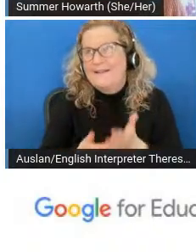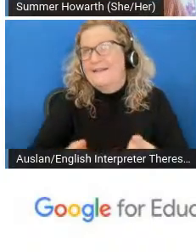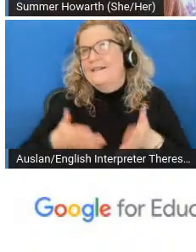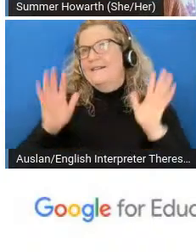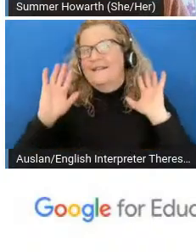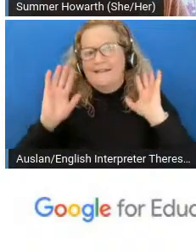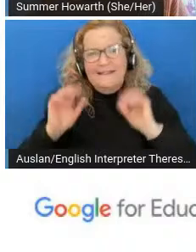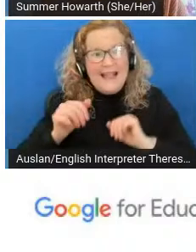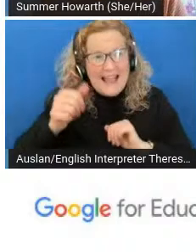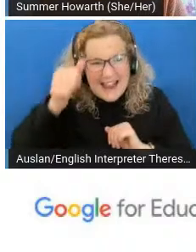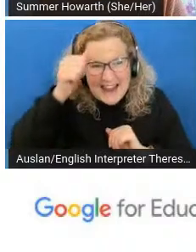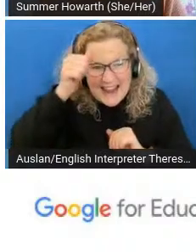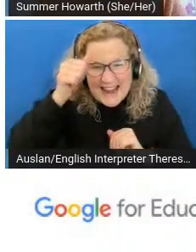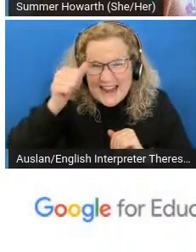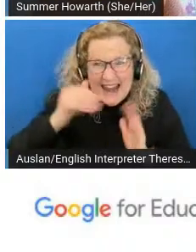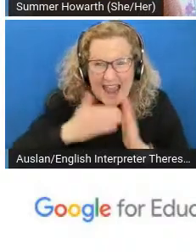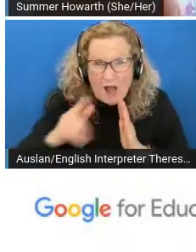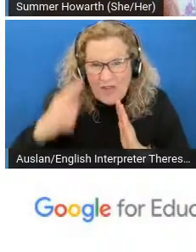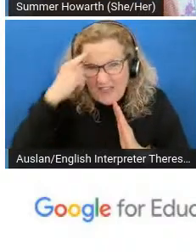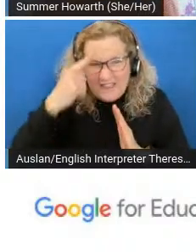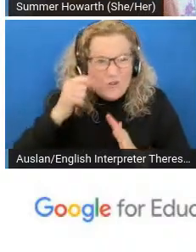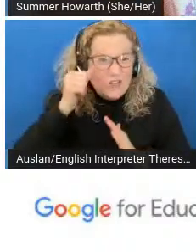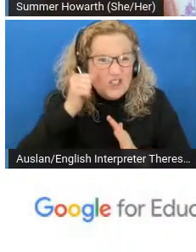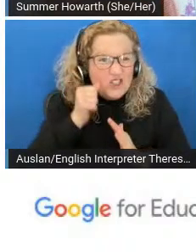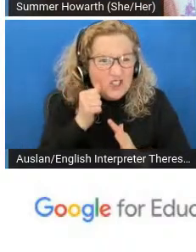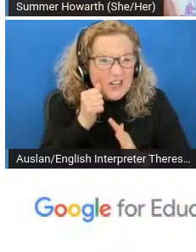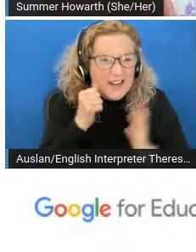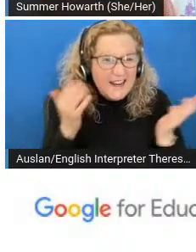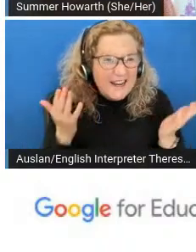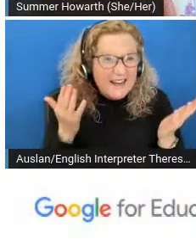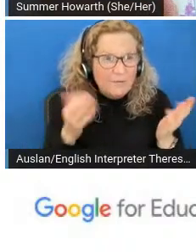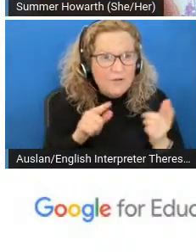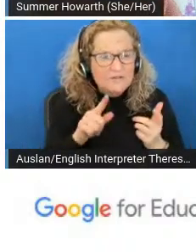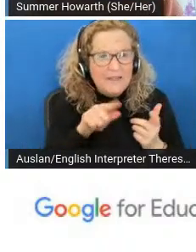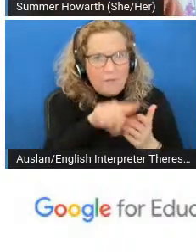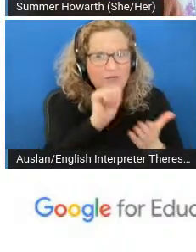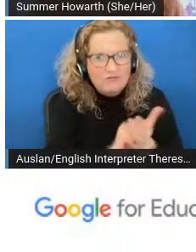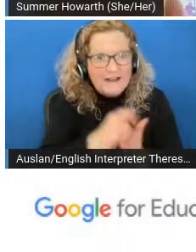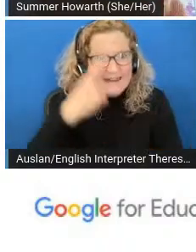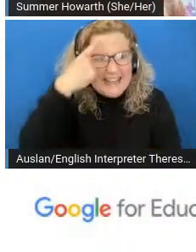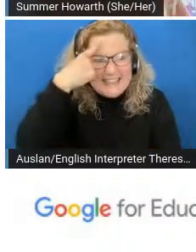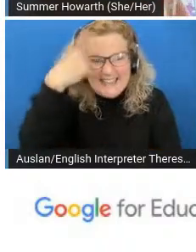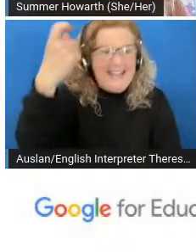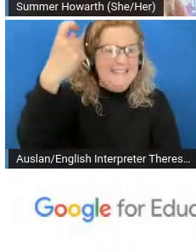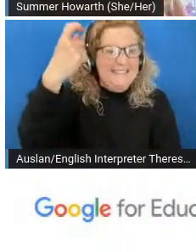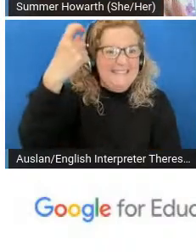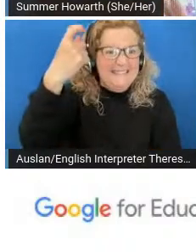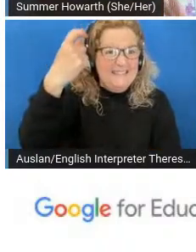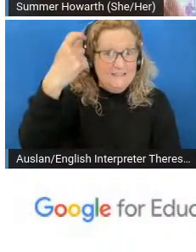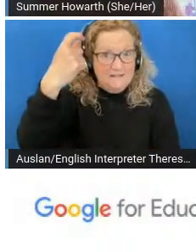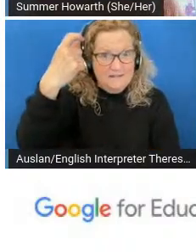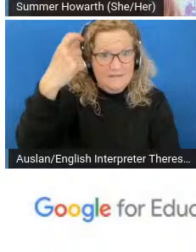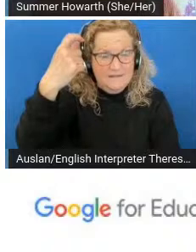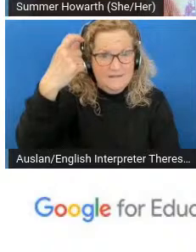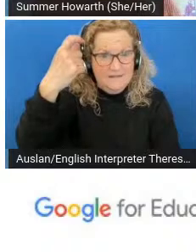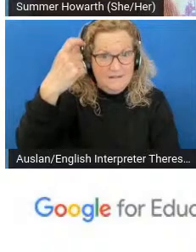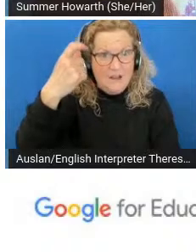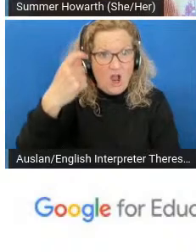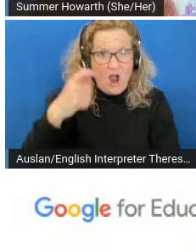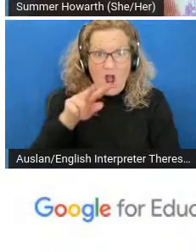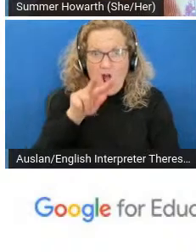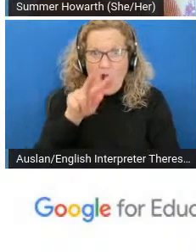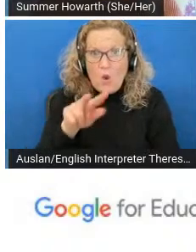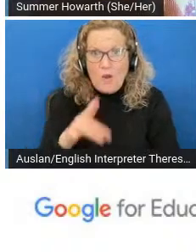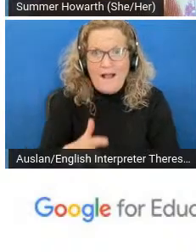we are cheating because that was a pure guess, right? Yes. That is exactly what it makes me think of, Summer.